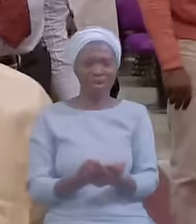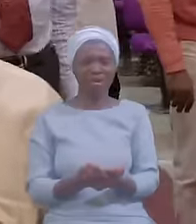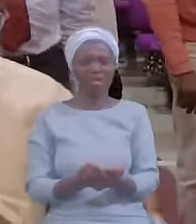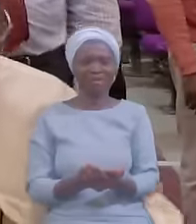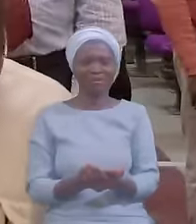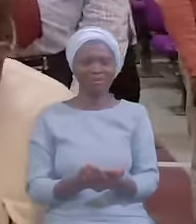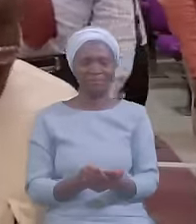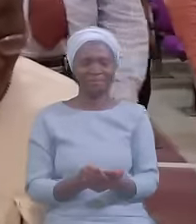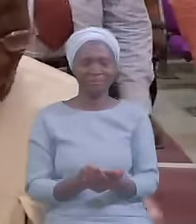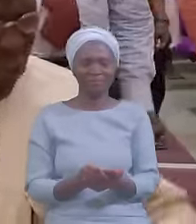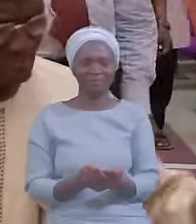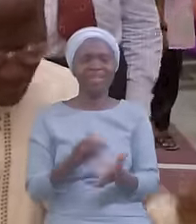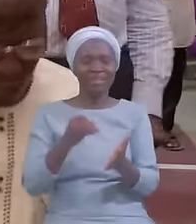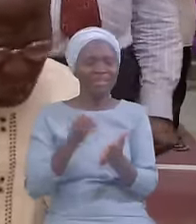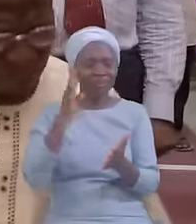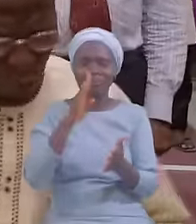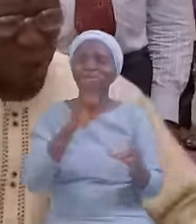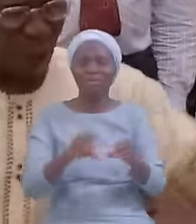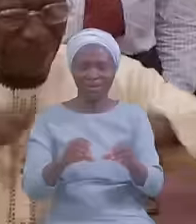And it will be done.